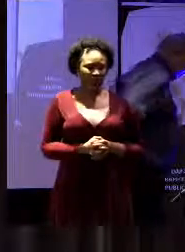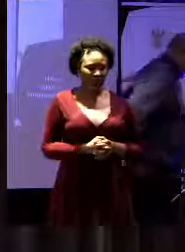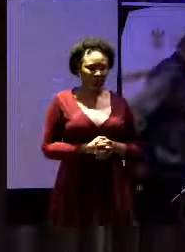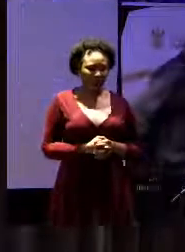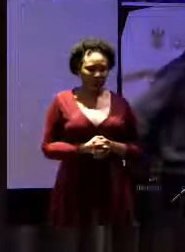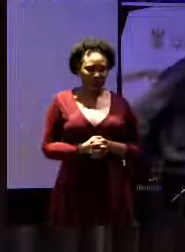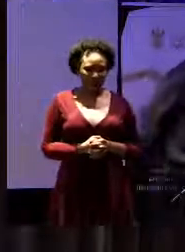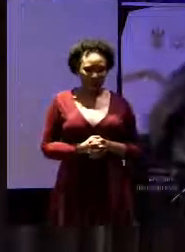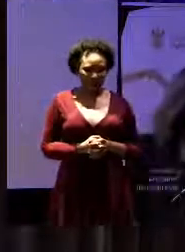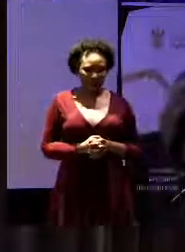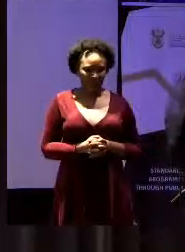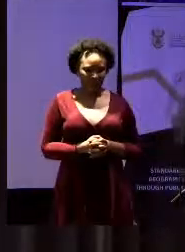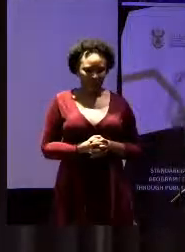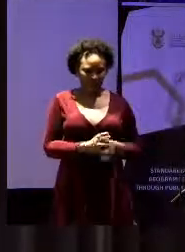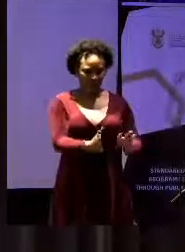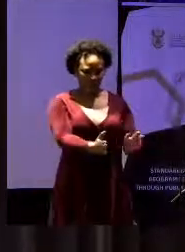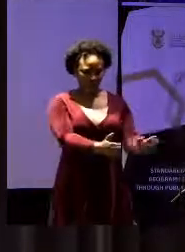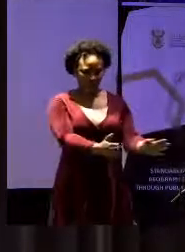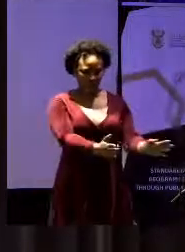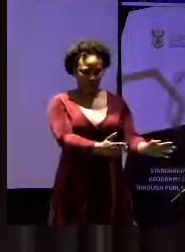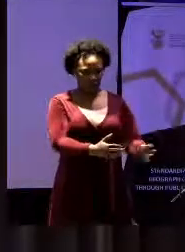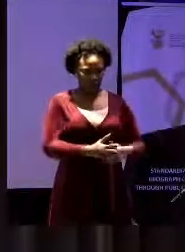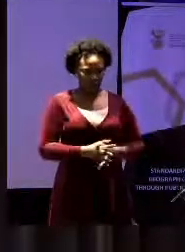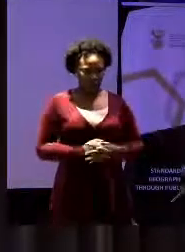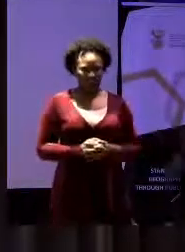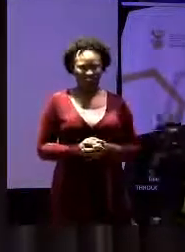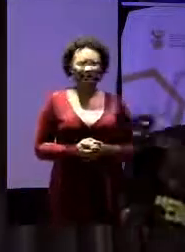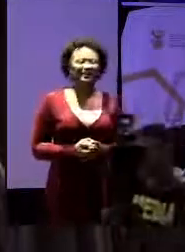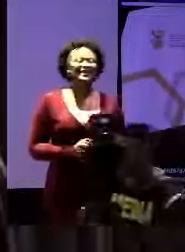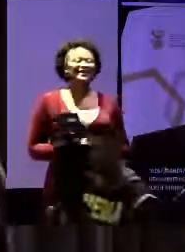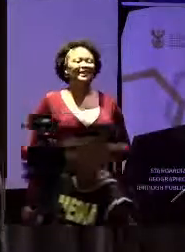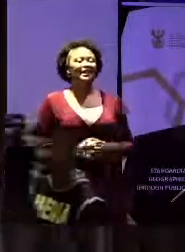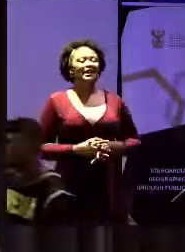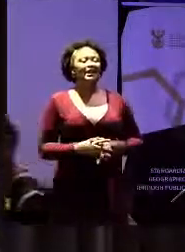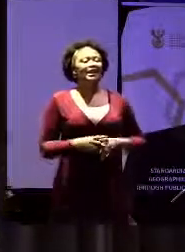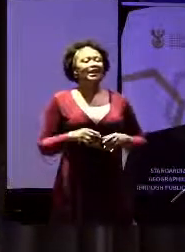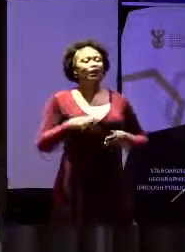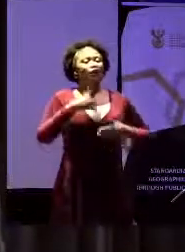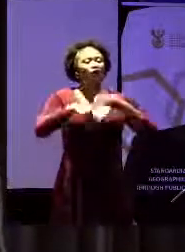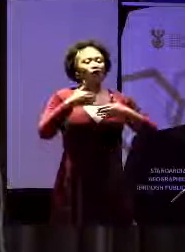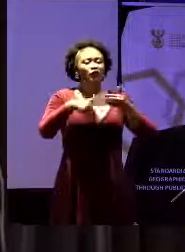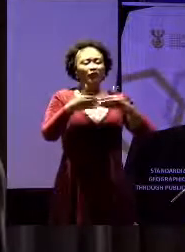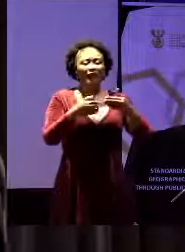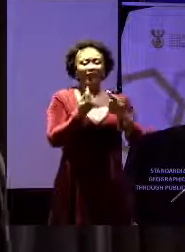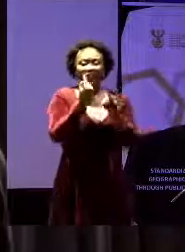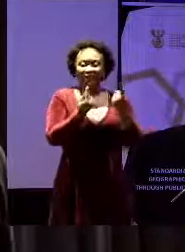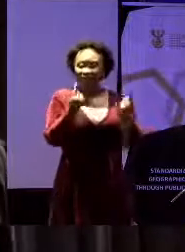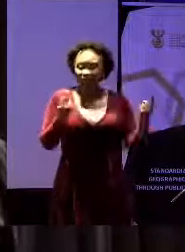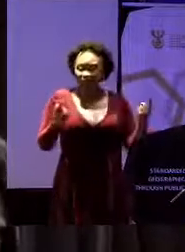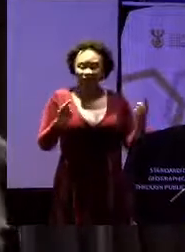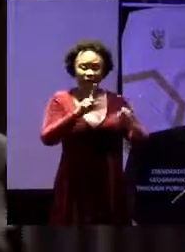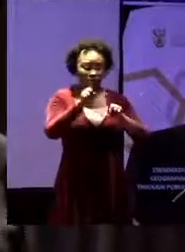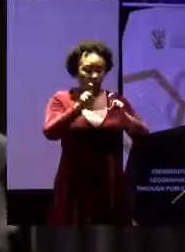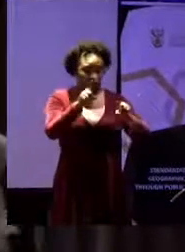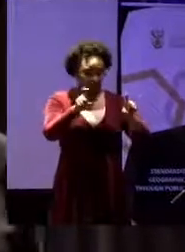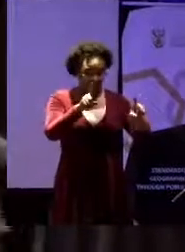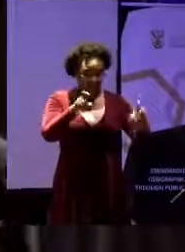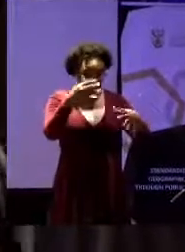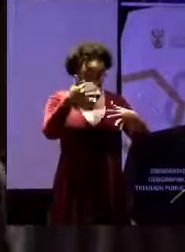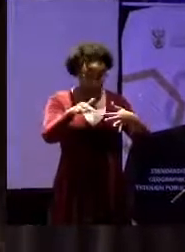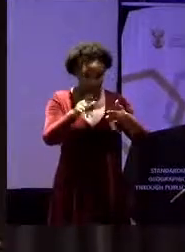Let me say it for the process of flowing. Each and every one of you have noted the questions, isn't it? So you'll respond